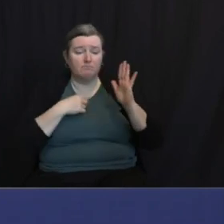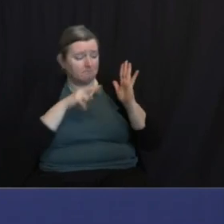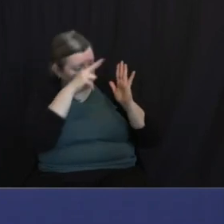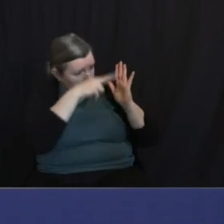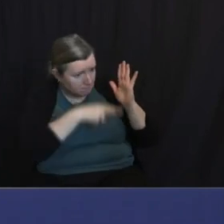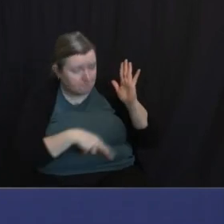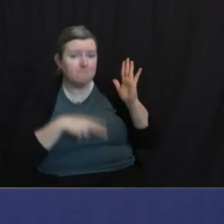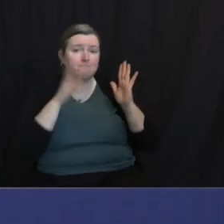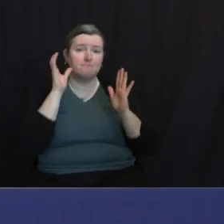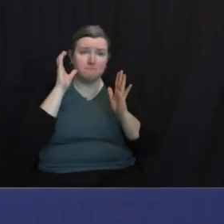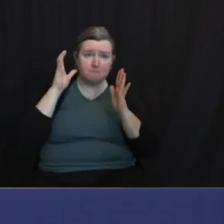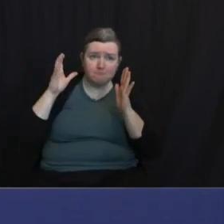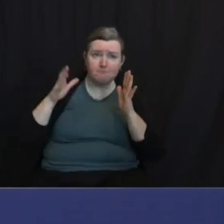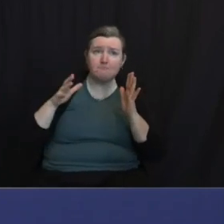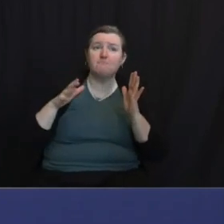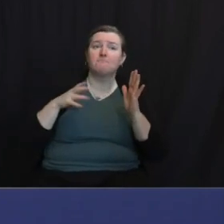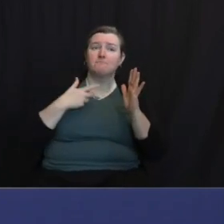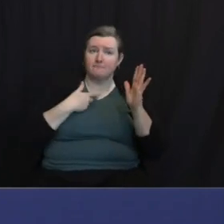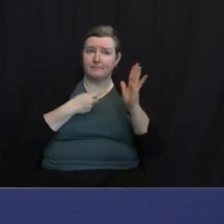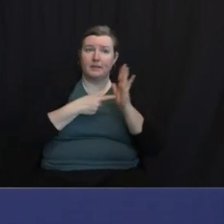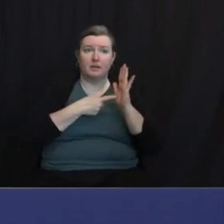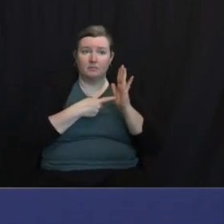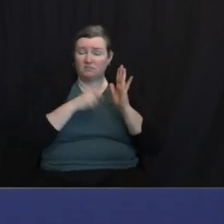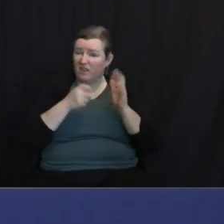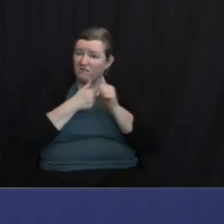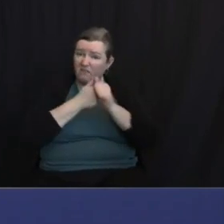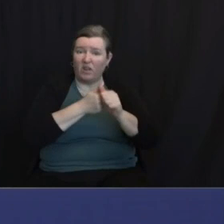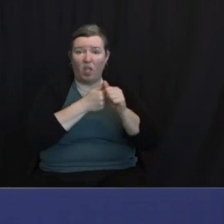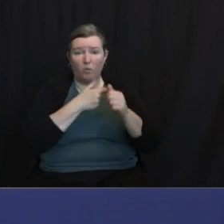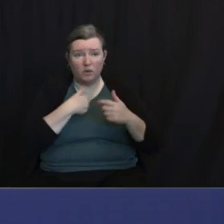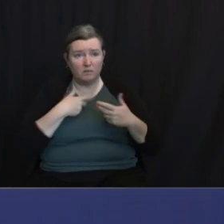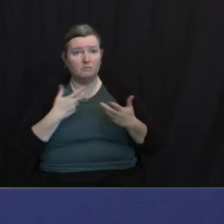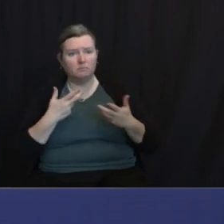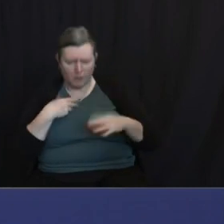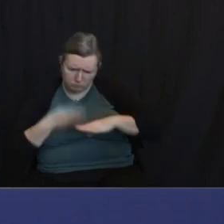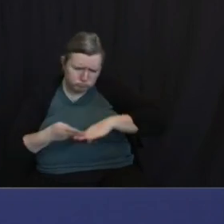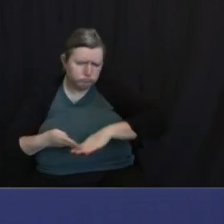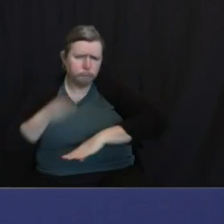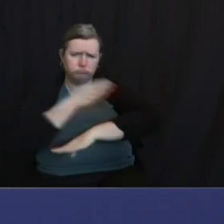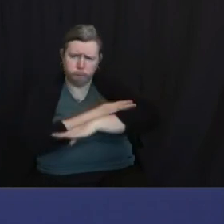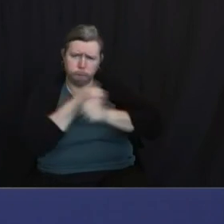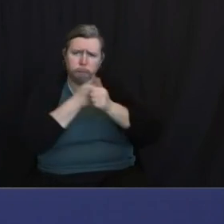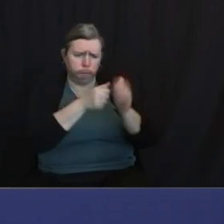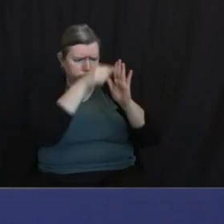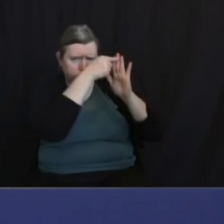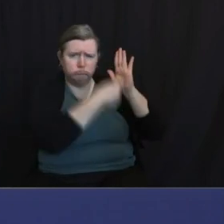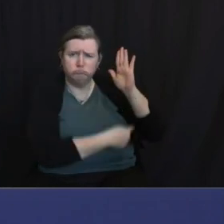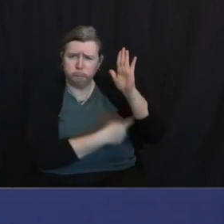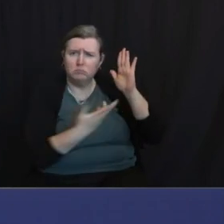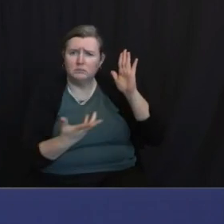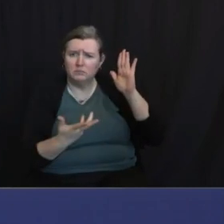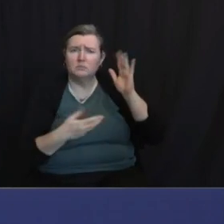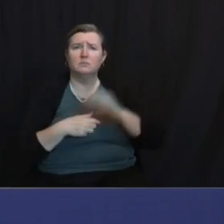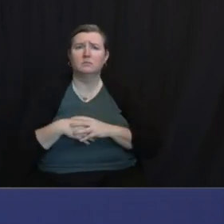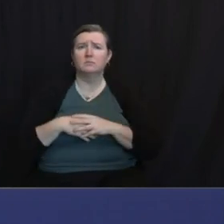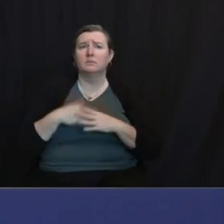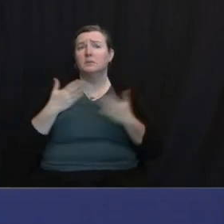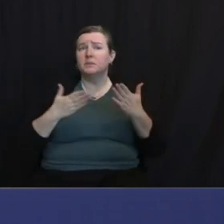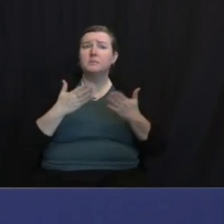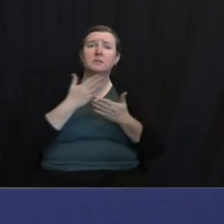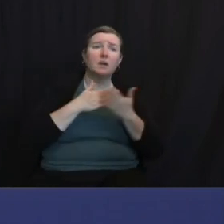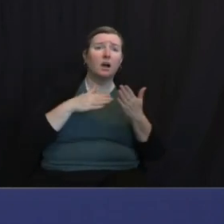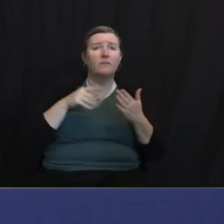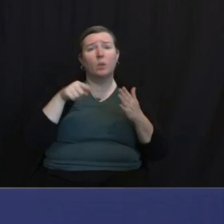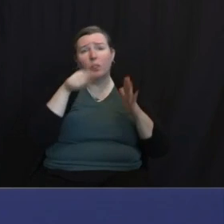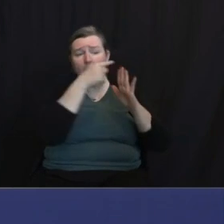enormous progress in that respect. Were there operators who attested in one way and acted in